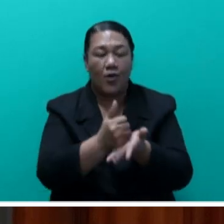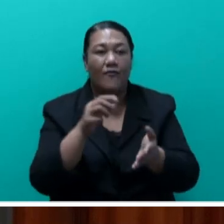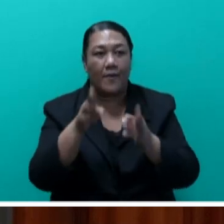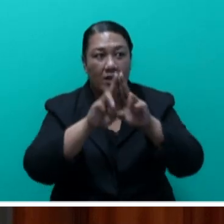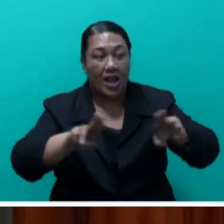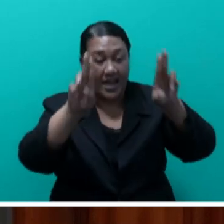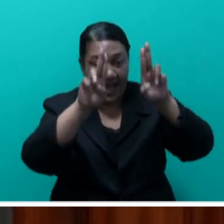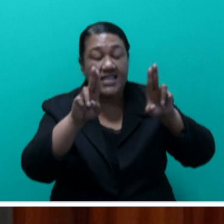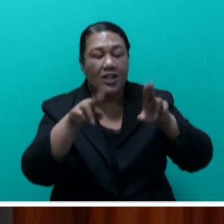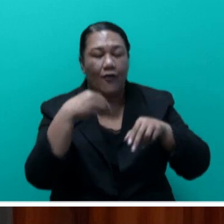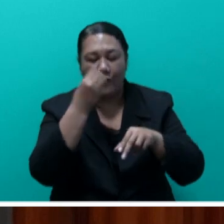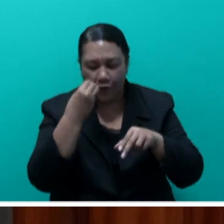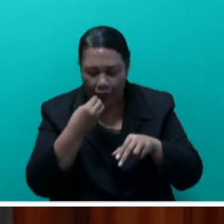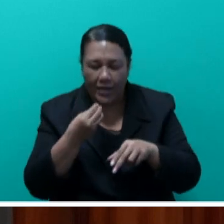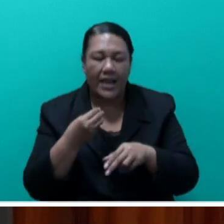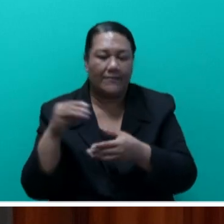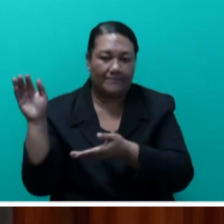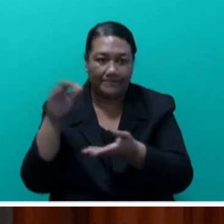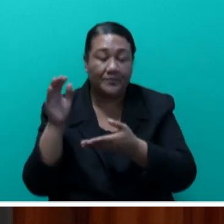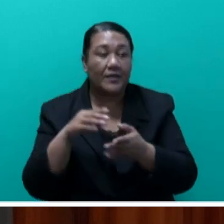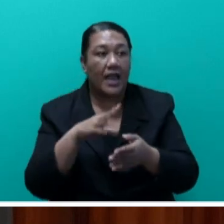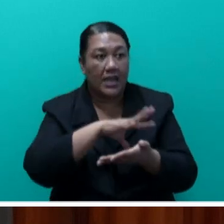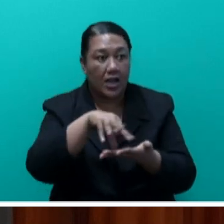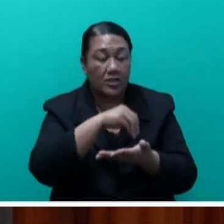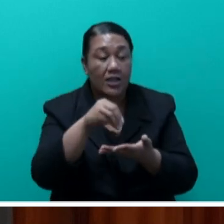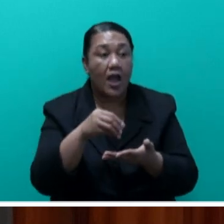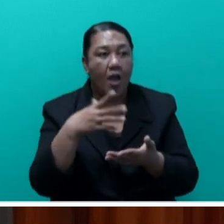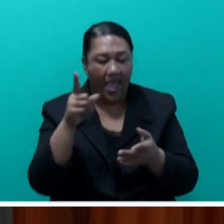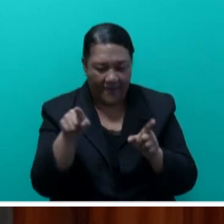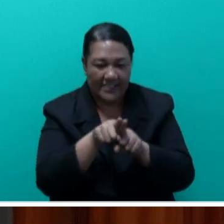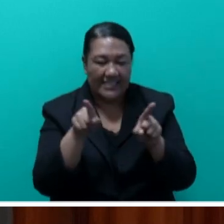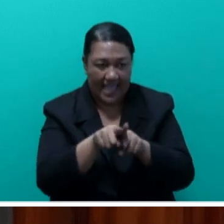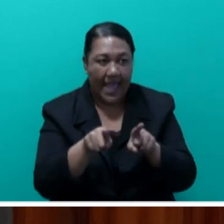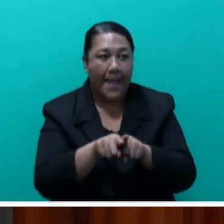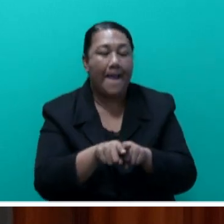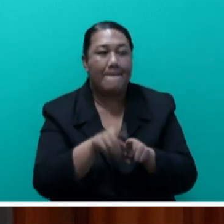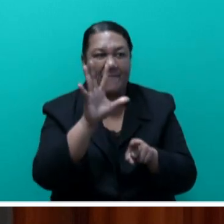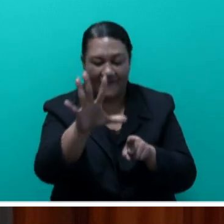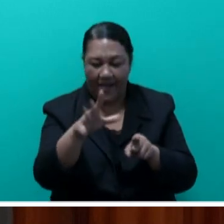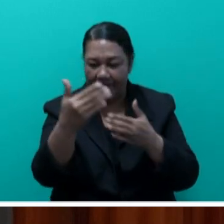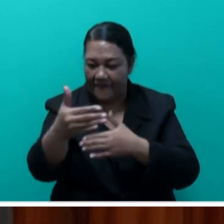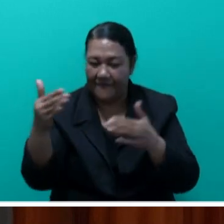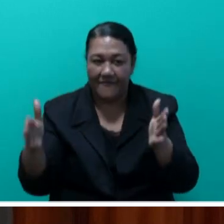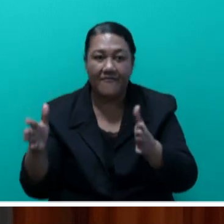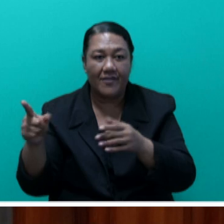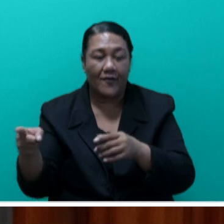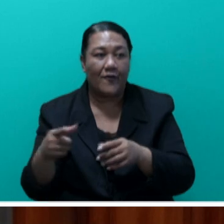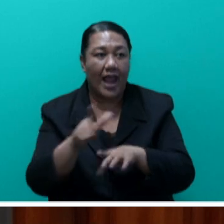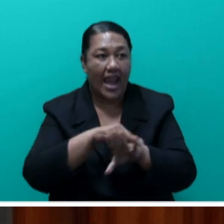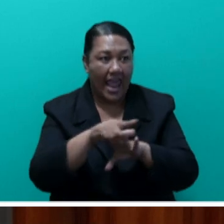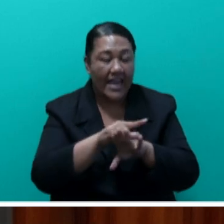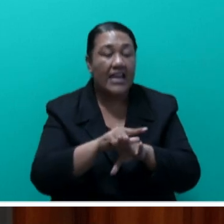Agriculture Organization. The government of Nauru conducted fry collection and recirculating aquaculture system on land culture with the